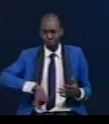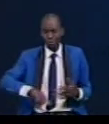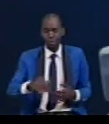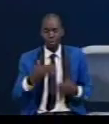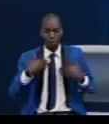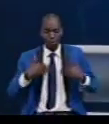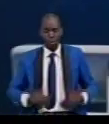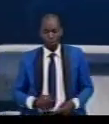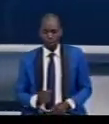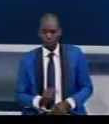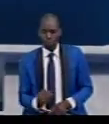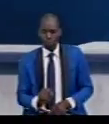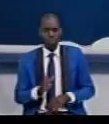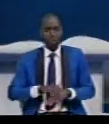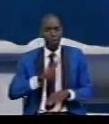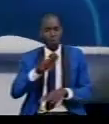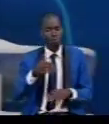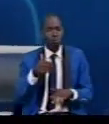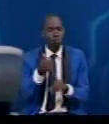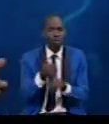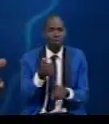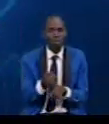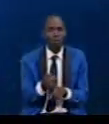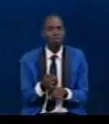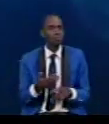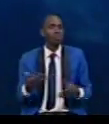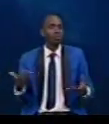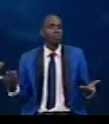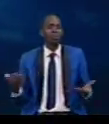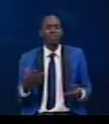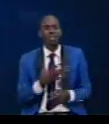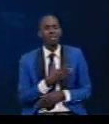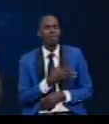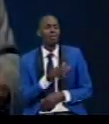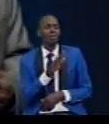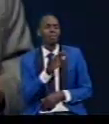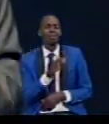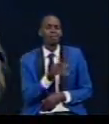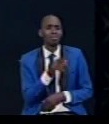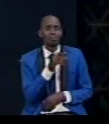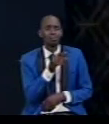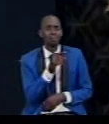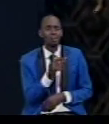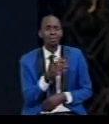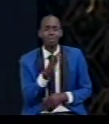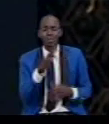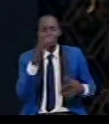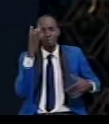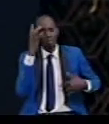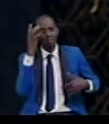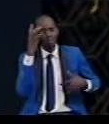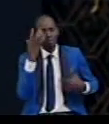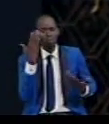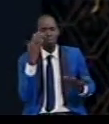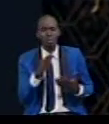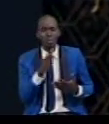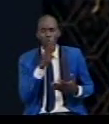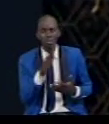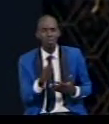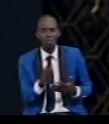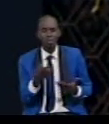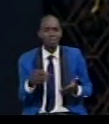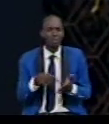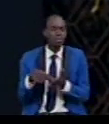appears, maybe I should be preparing to go home because this sickness may take my life. Your word can sell